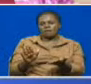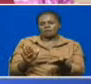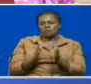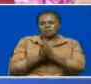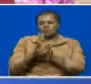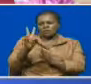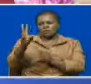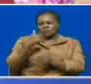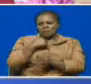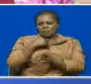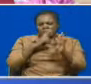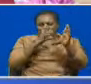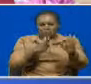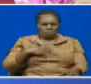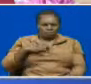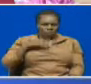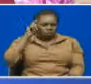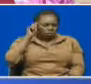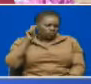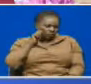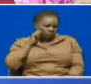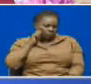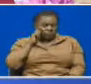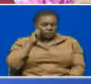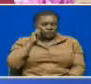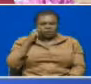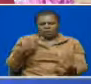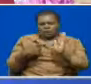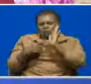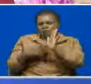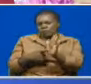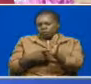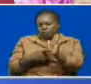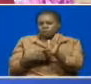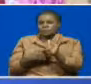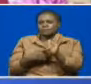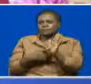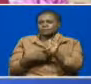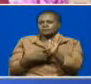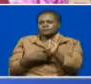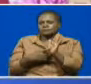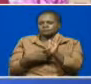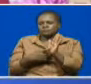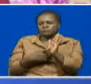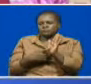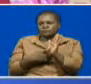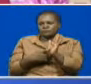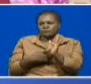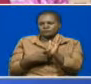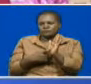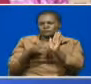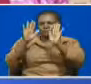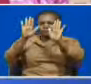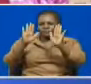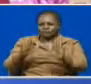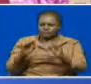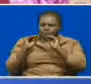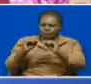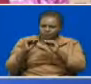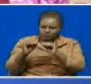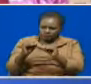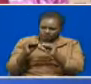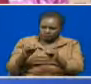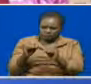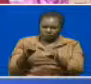stories, one by our reporter Timothy Otieno, that actually showed the importance of instilling